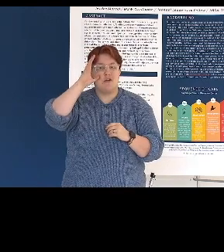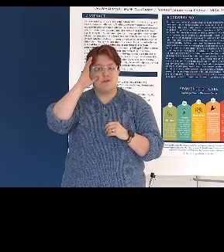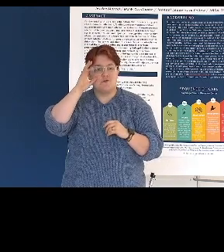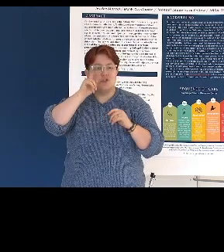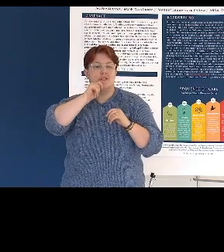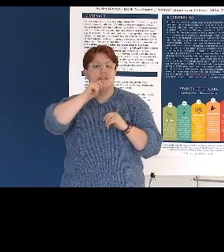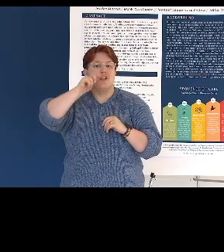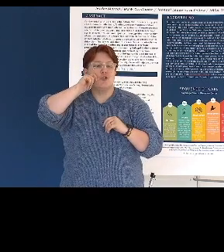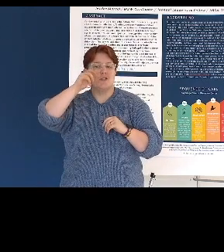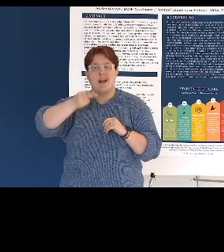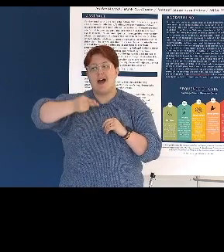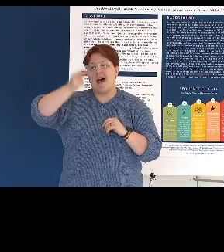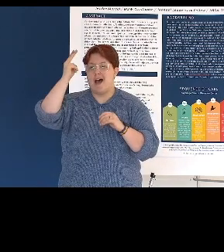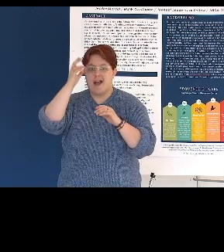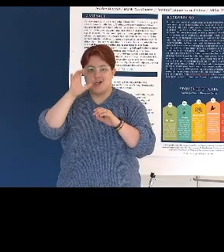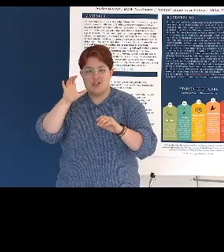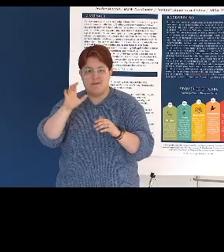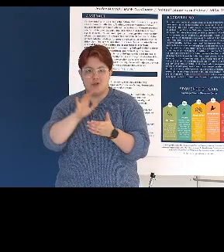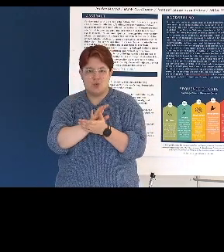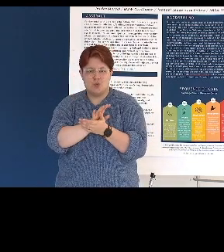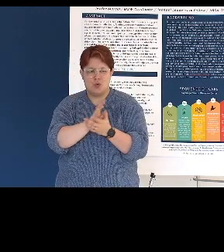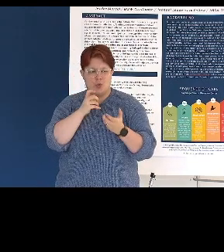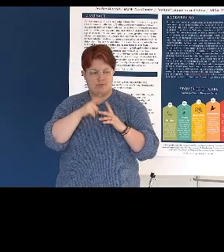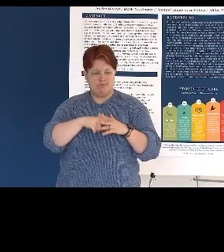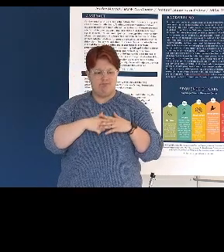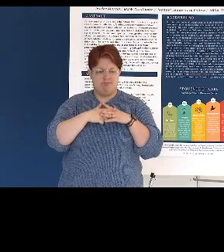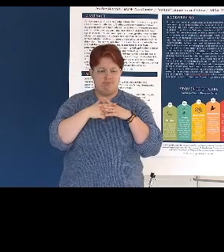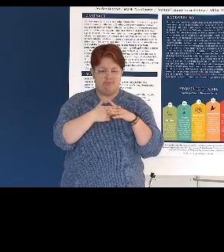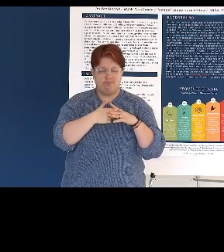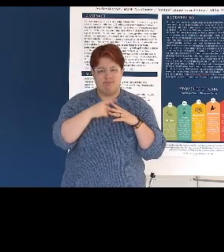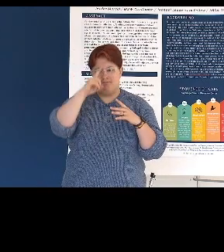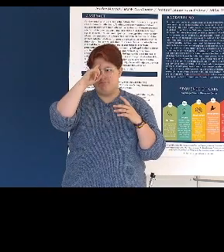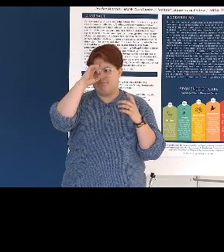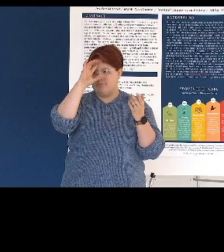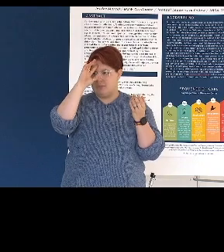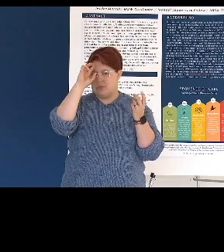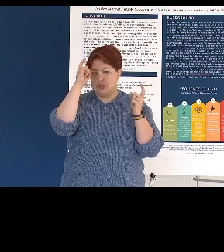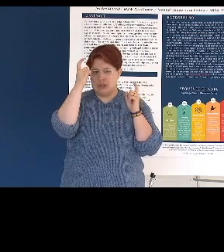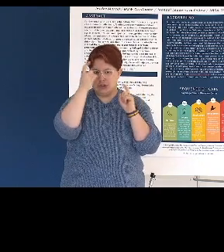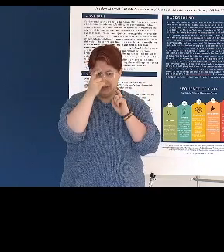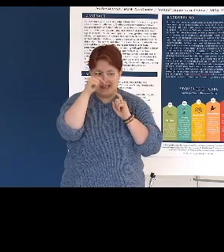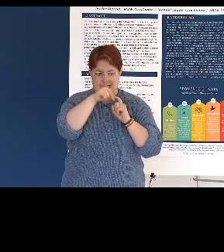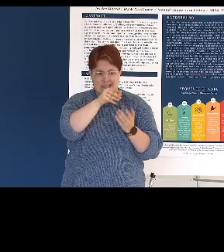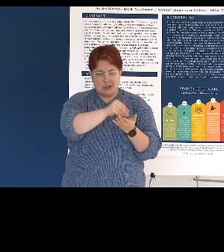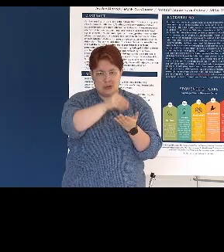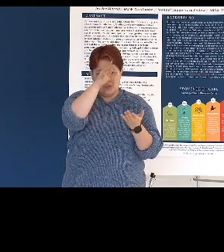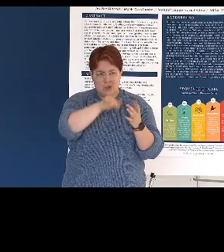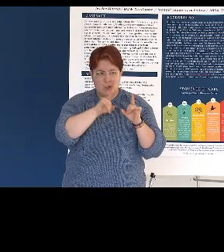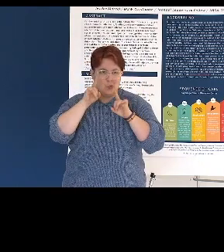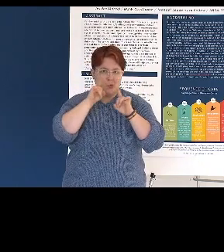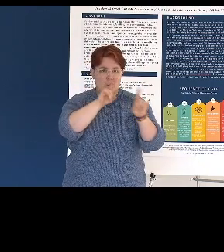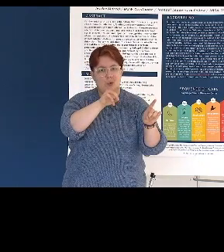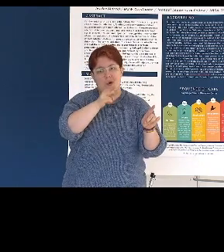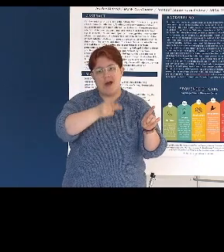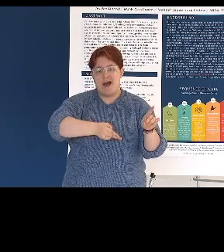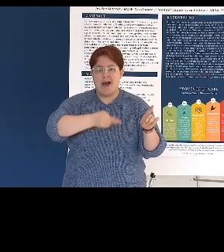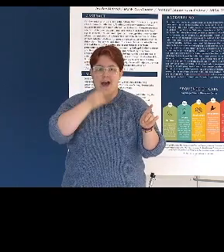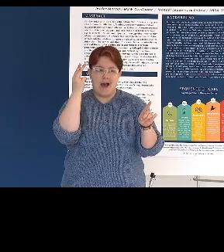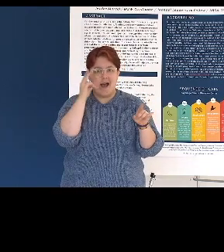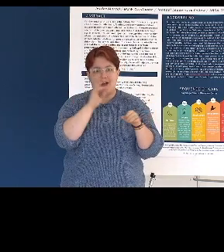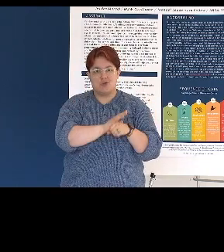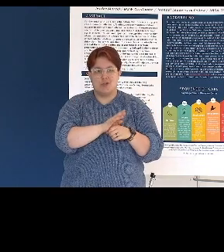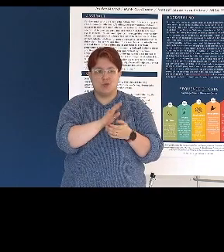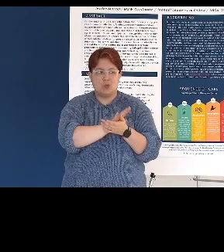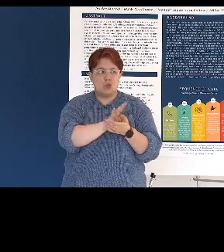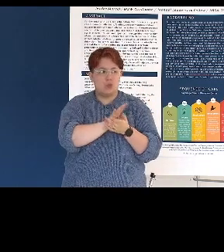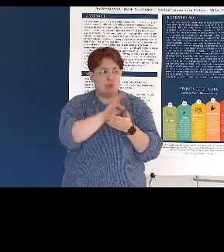schools. So I just want to start by getting us into the mindset of these students who attend high-achieving schools by reading